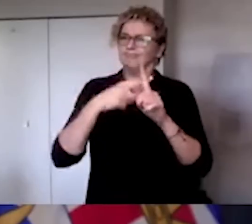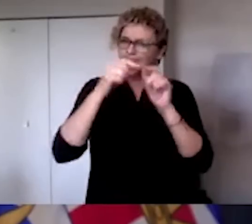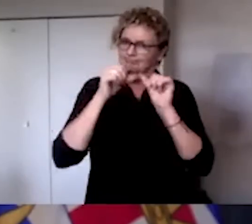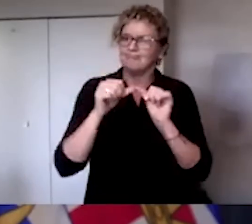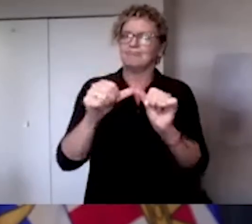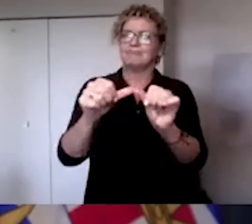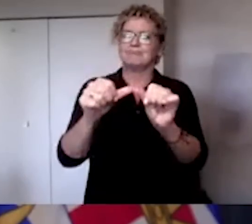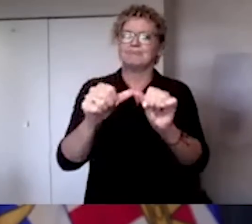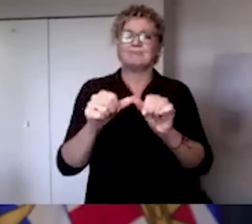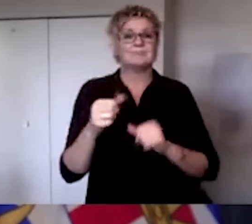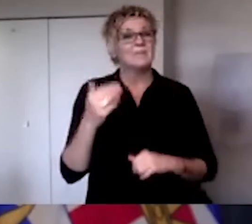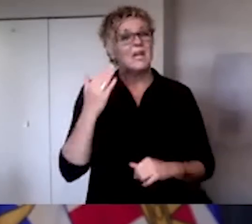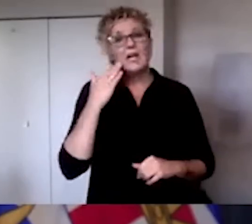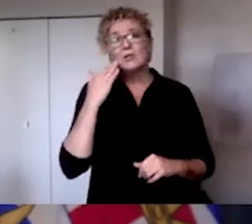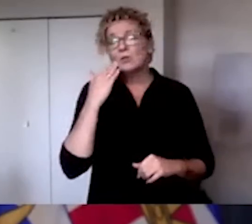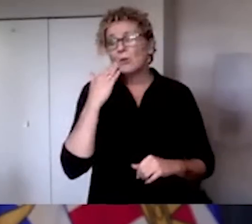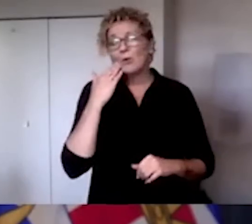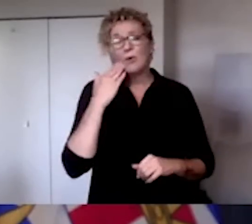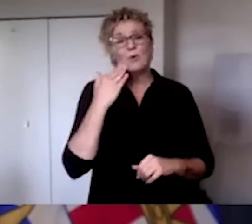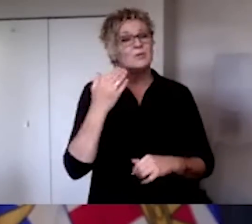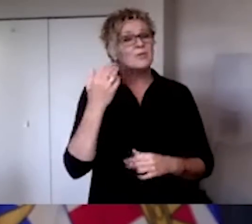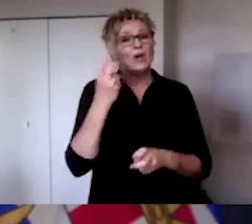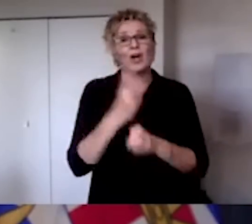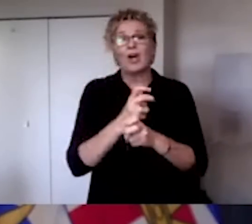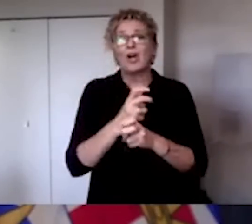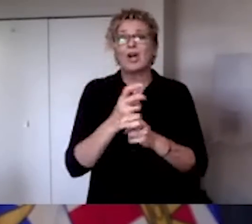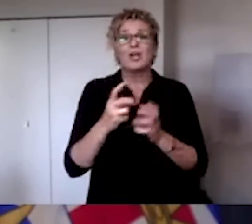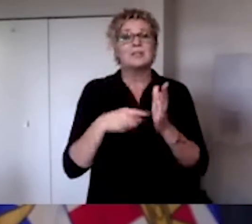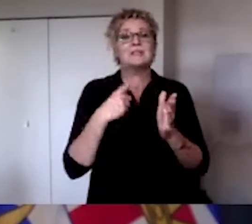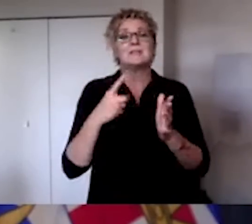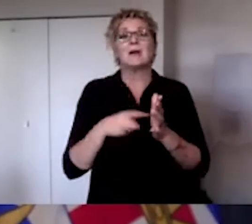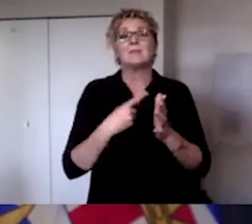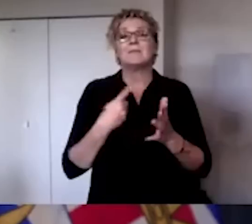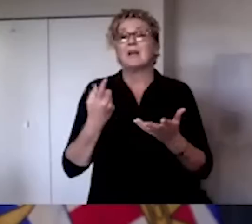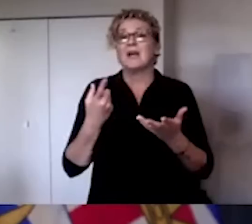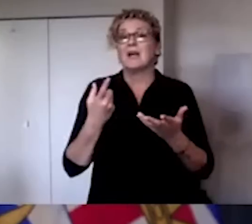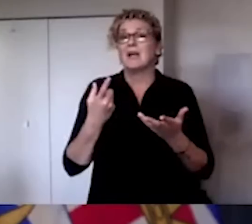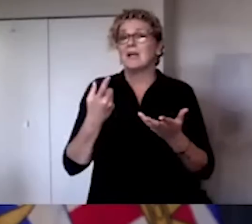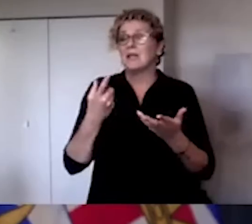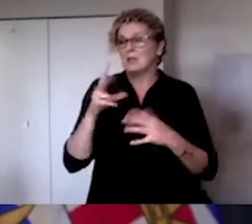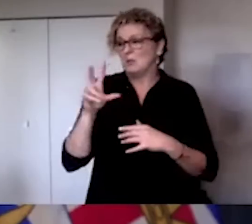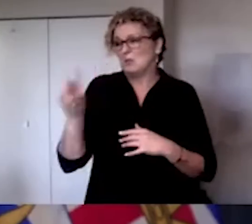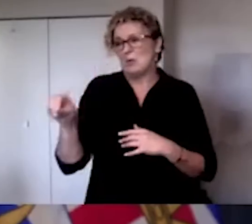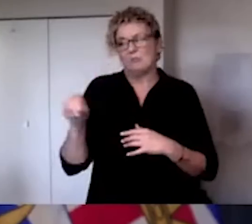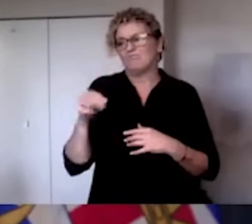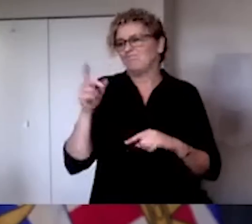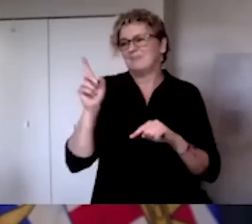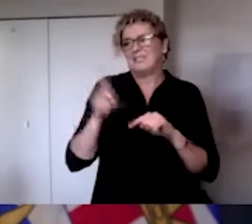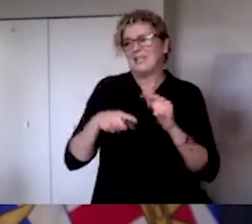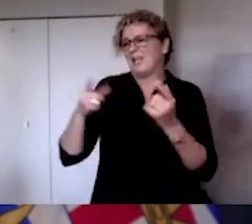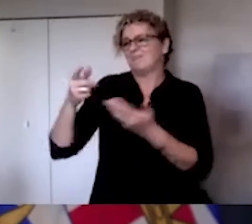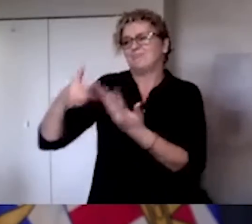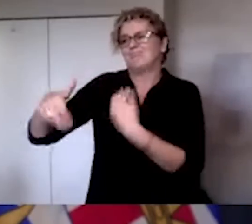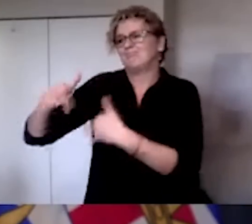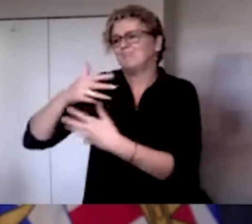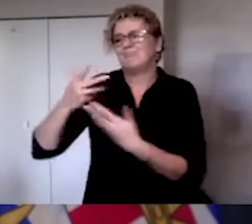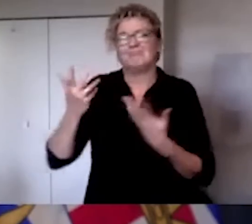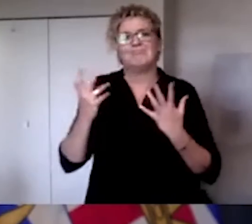our communities functioning safely as we go into the fall if we all take a step back and do our